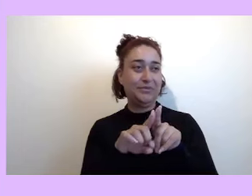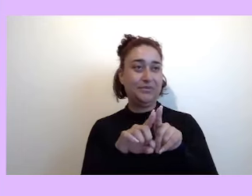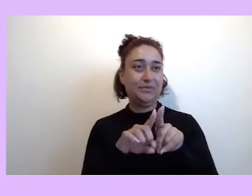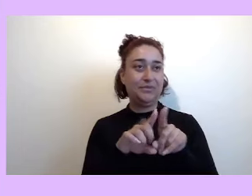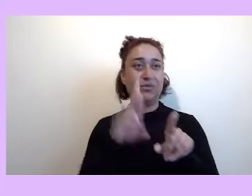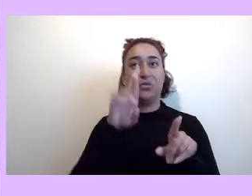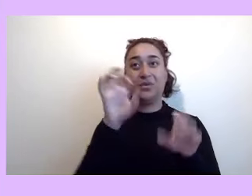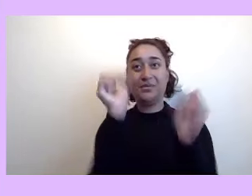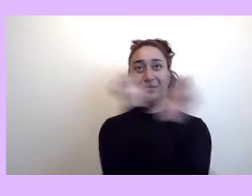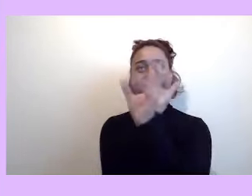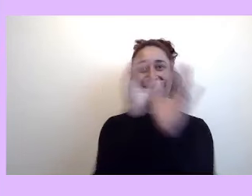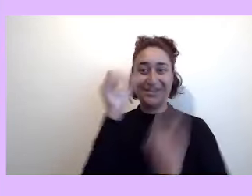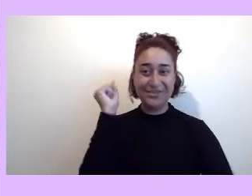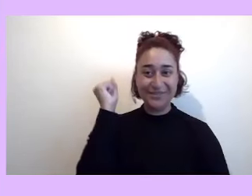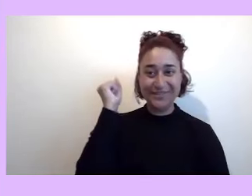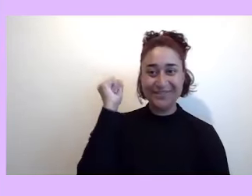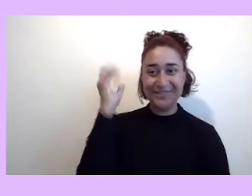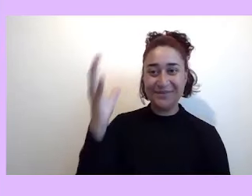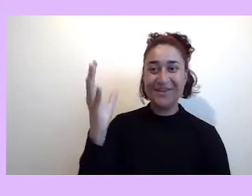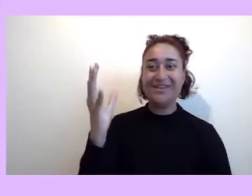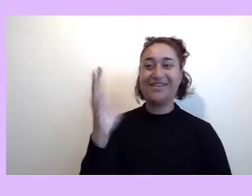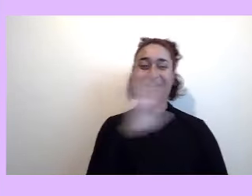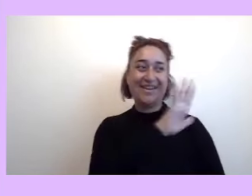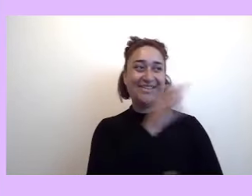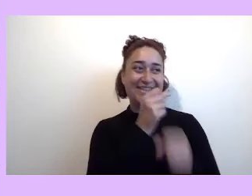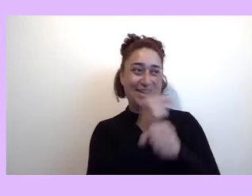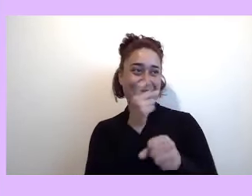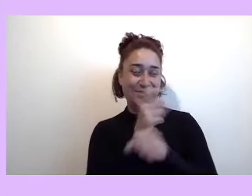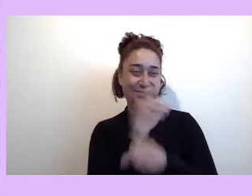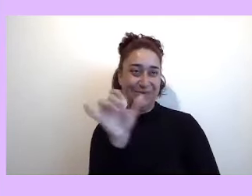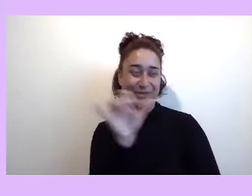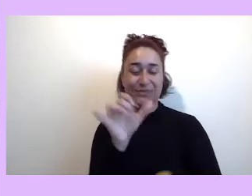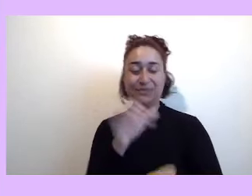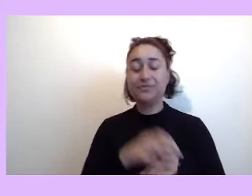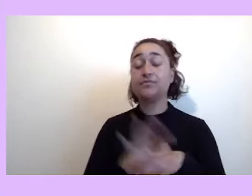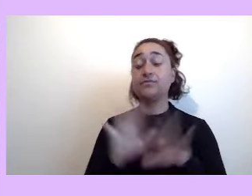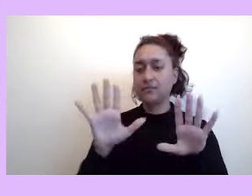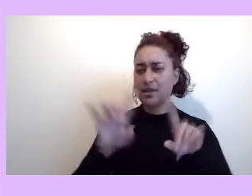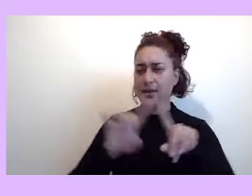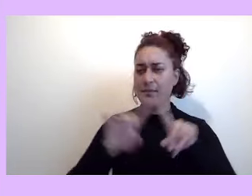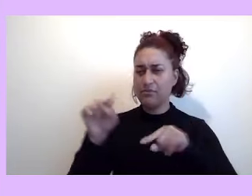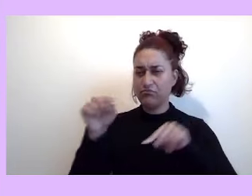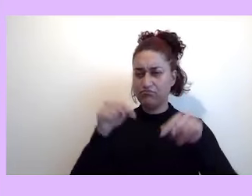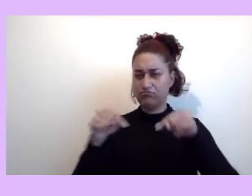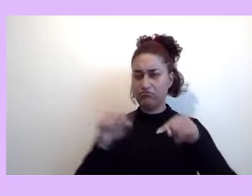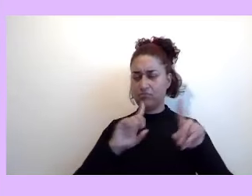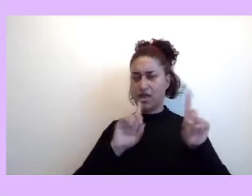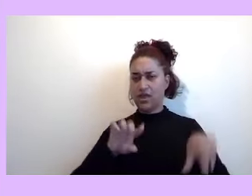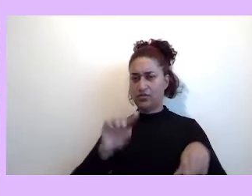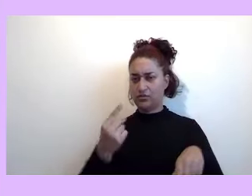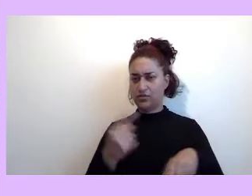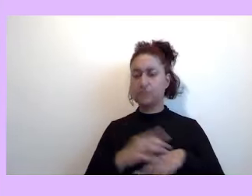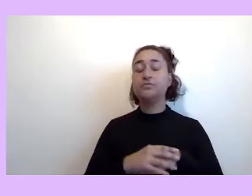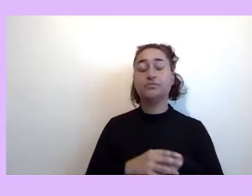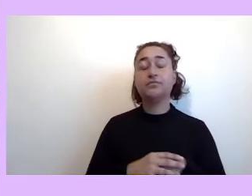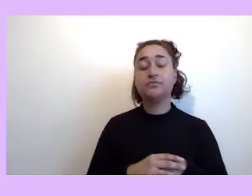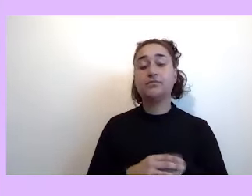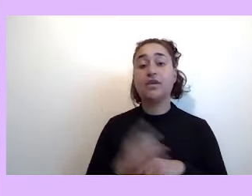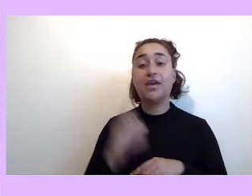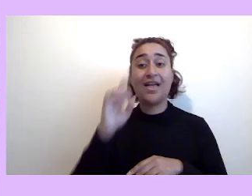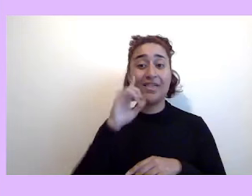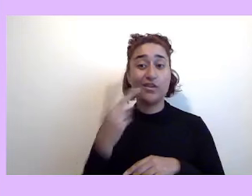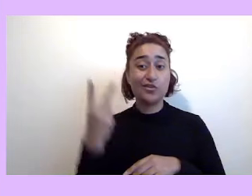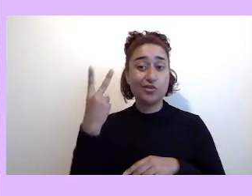Reimagination of Shakespeare on the anniversary a little bit, but let me answer the core question first, which is, I think there are two